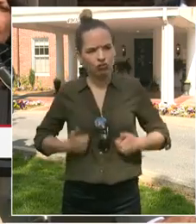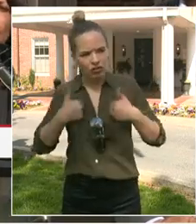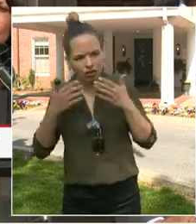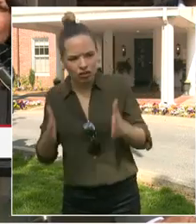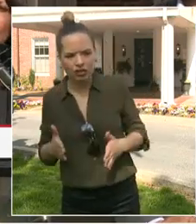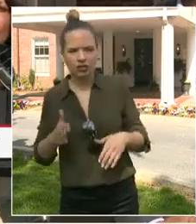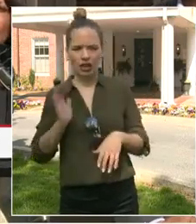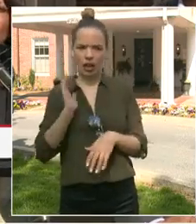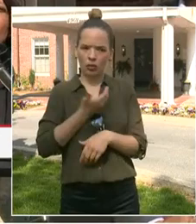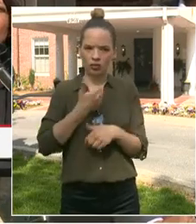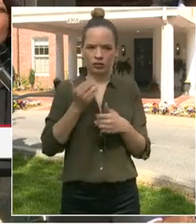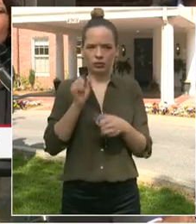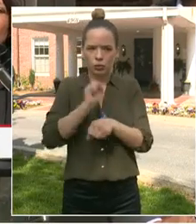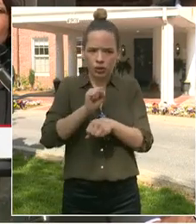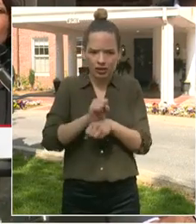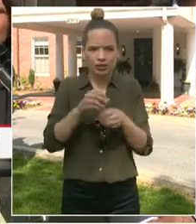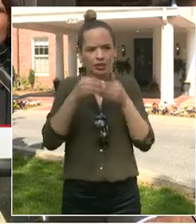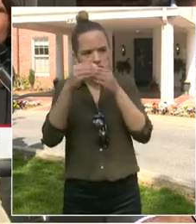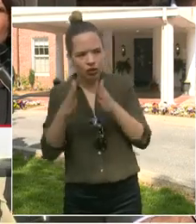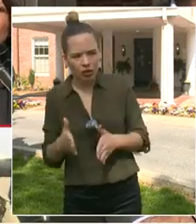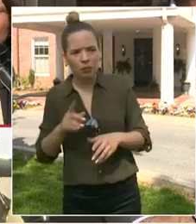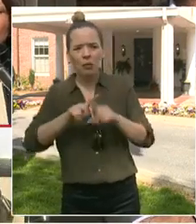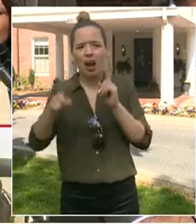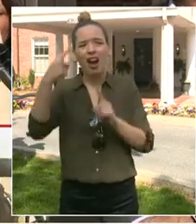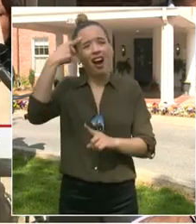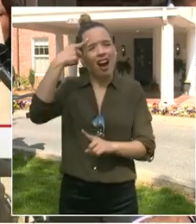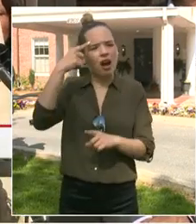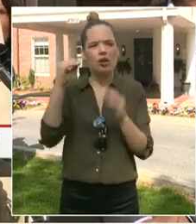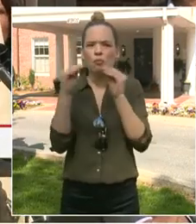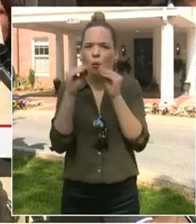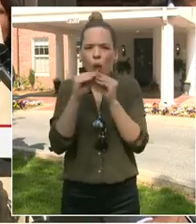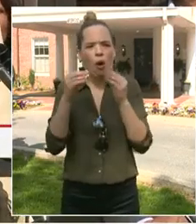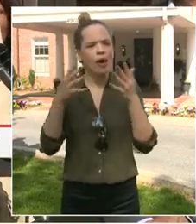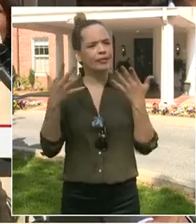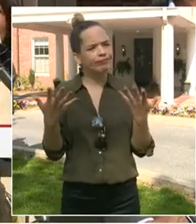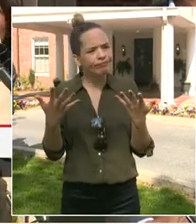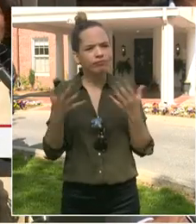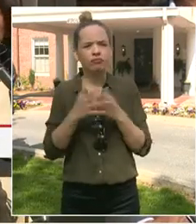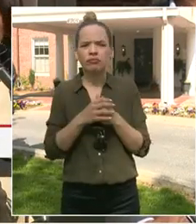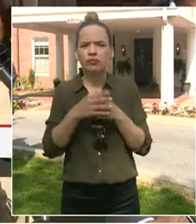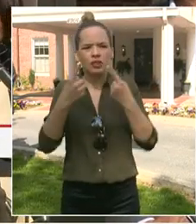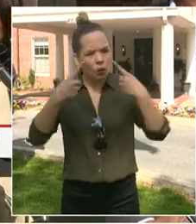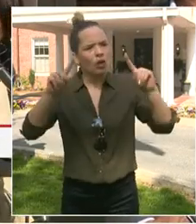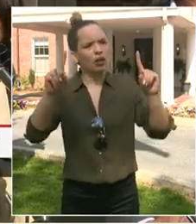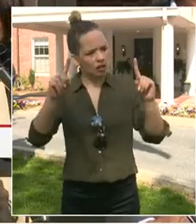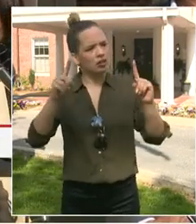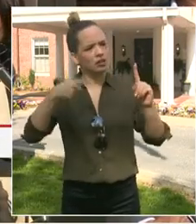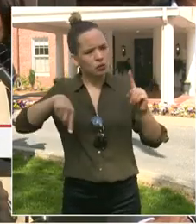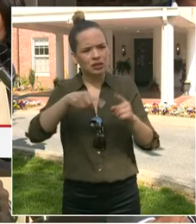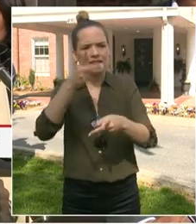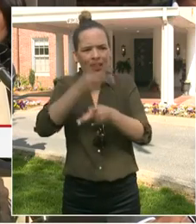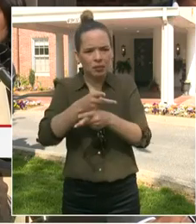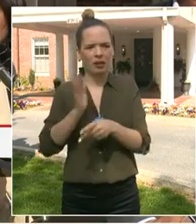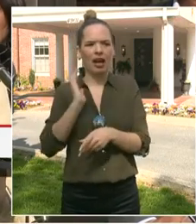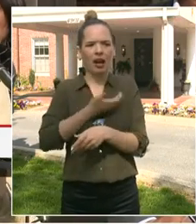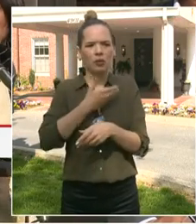But I think it's even more of an accomplishment that we kept our commitment to innovation. I kept our commitment to